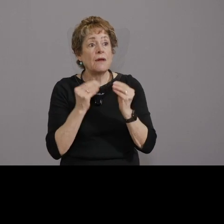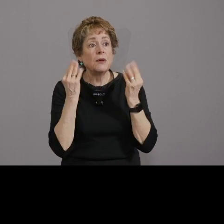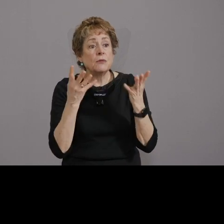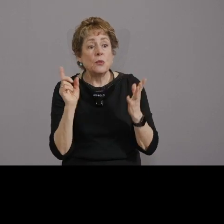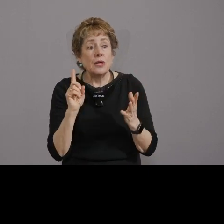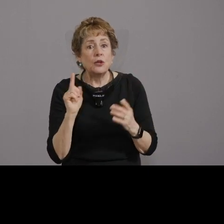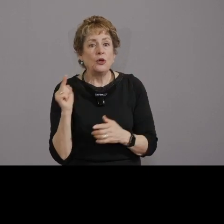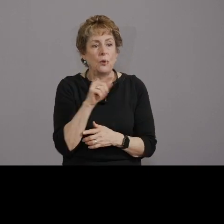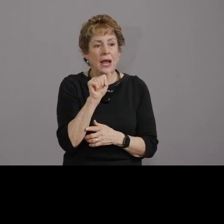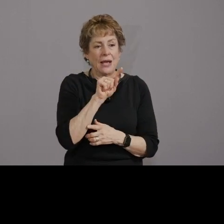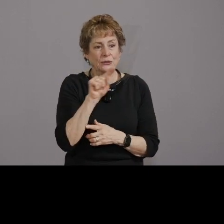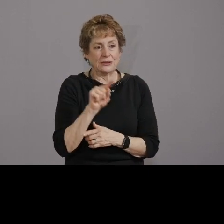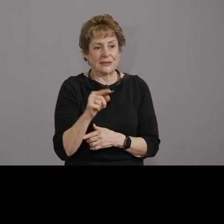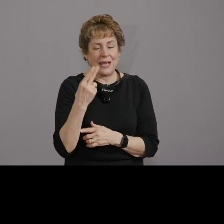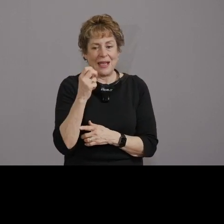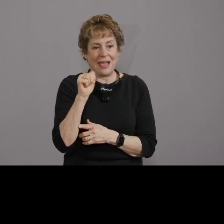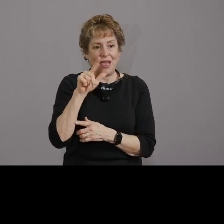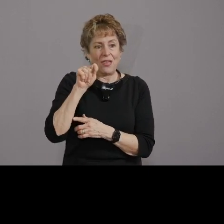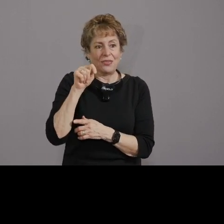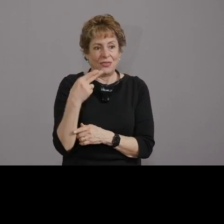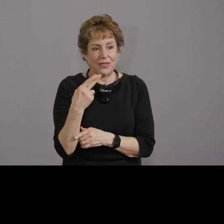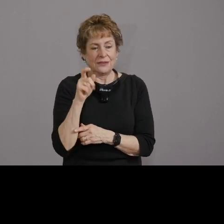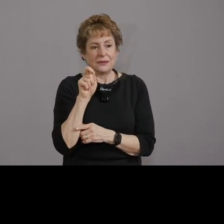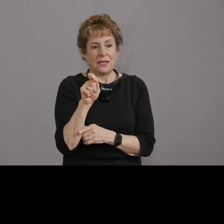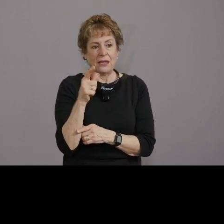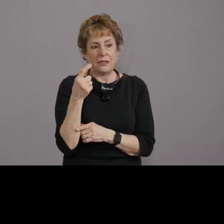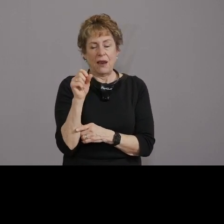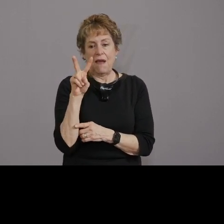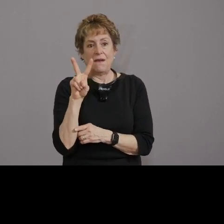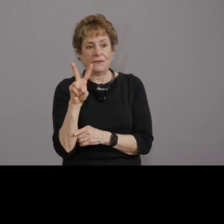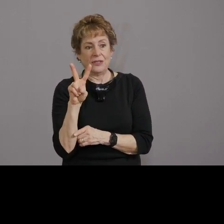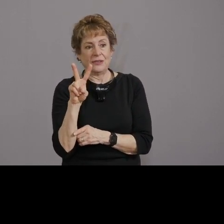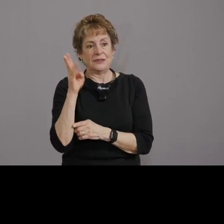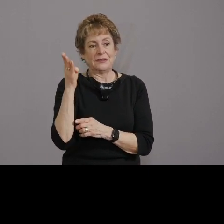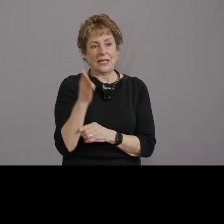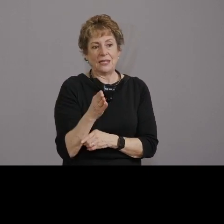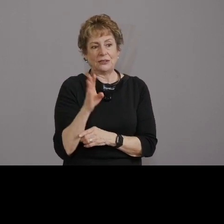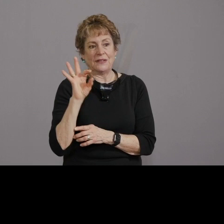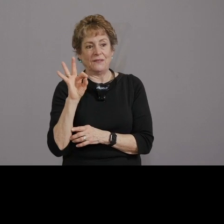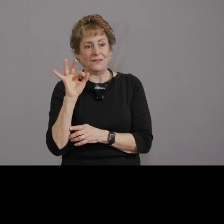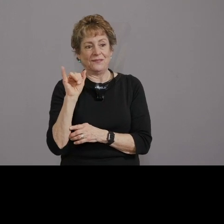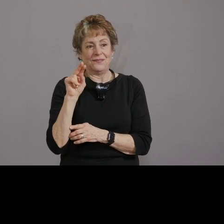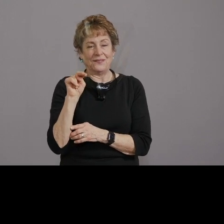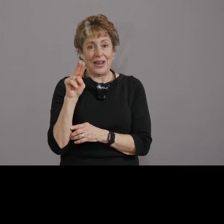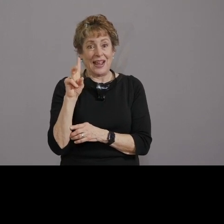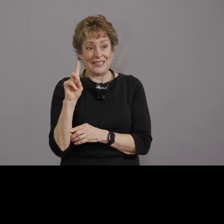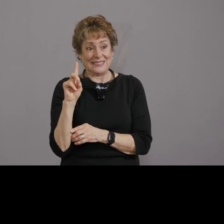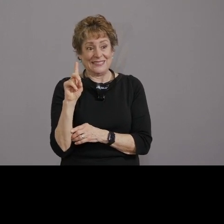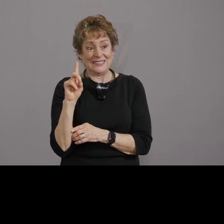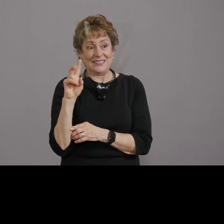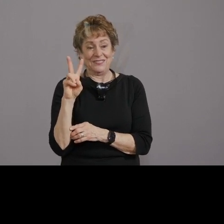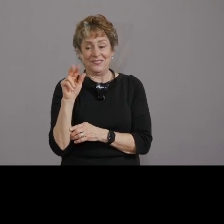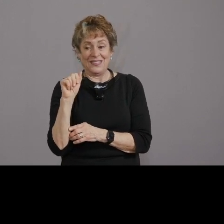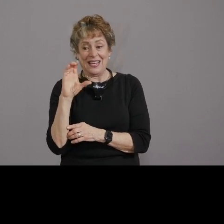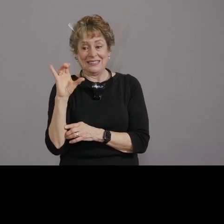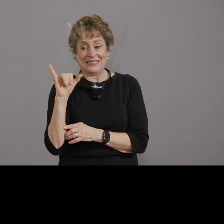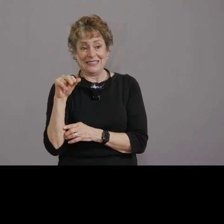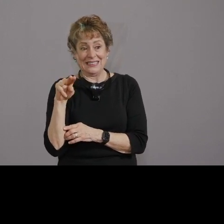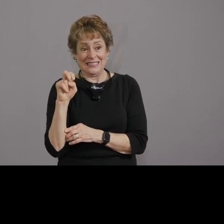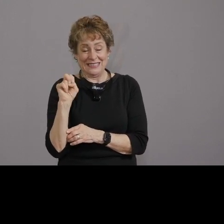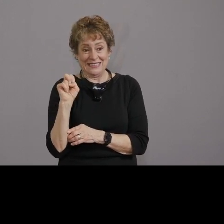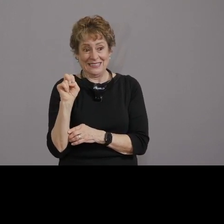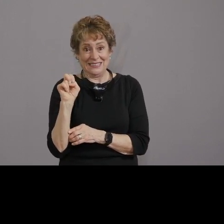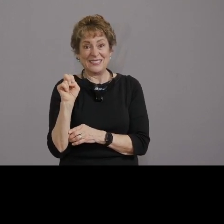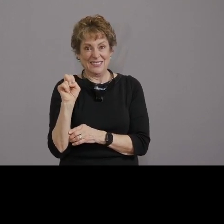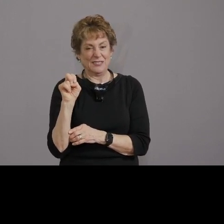azhealth.gov/findvaccine. And on Tuesday, we will be updating that to provide clarity about which counties are going to be vaccinated the